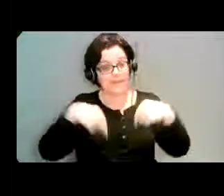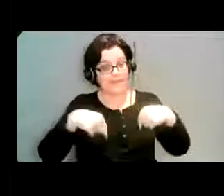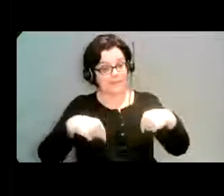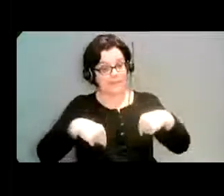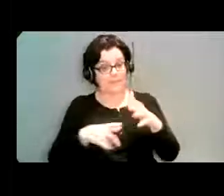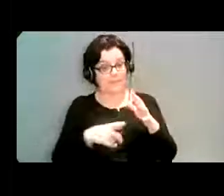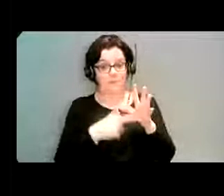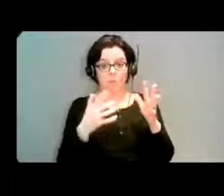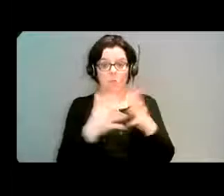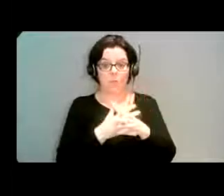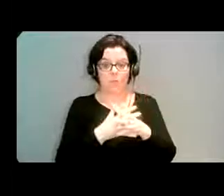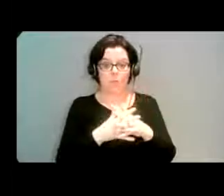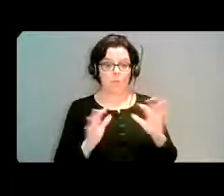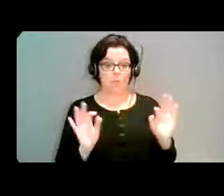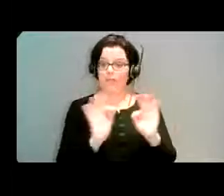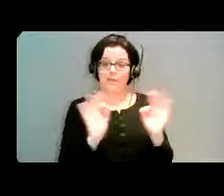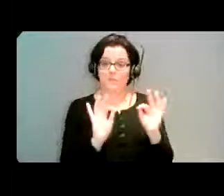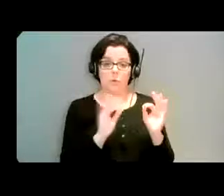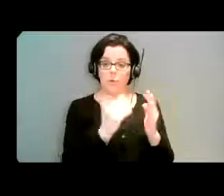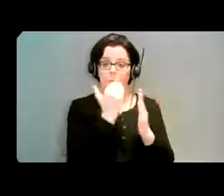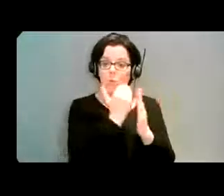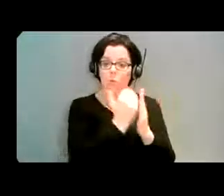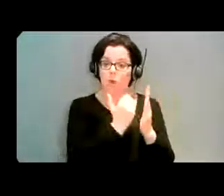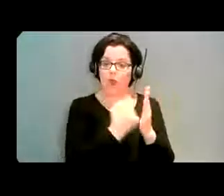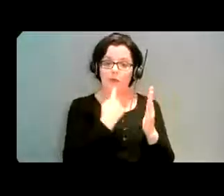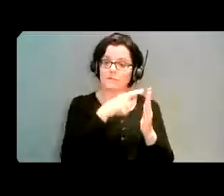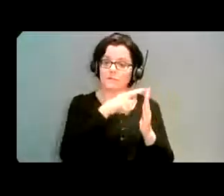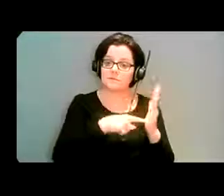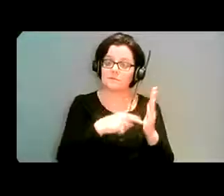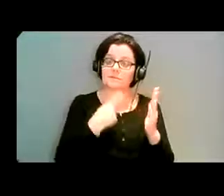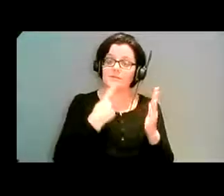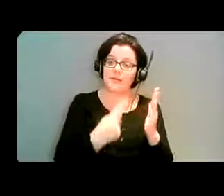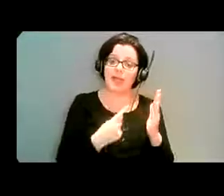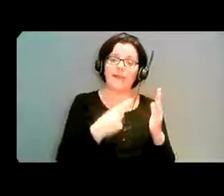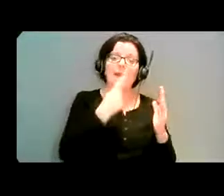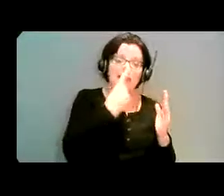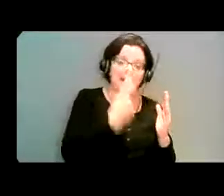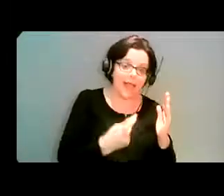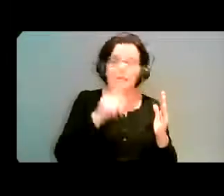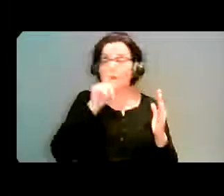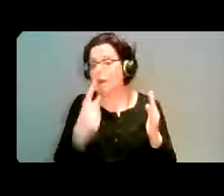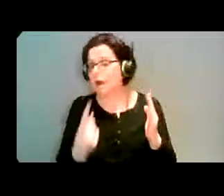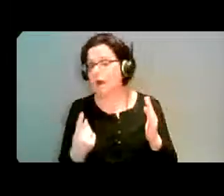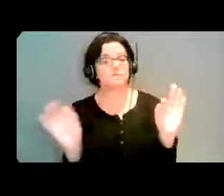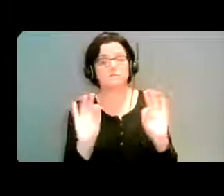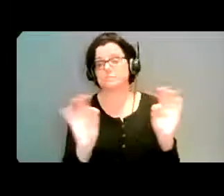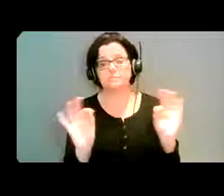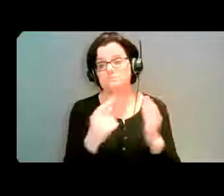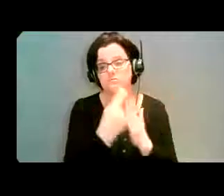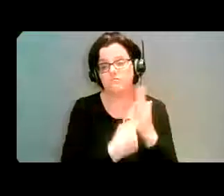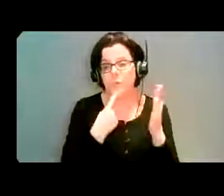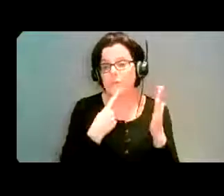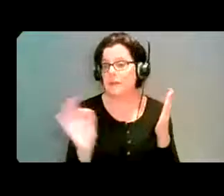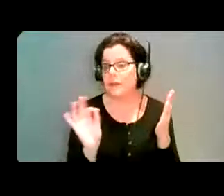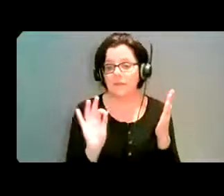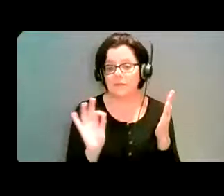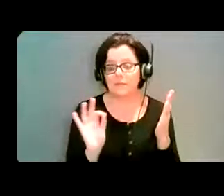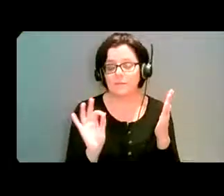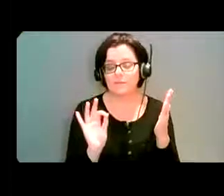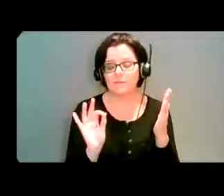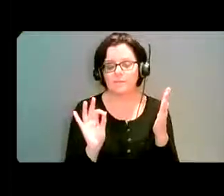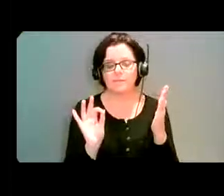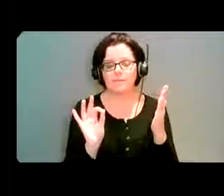isn't anything in the guidance to say that you could or you couldn't. So but